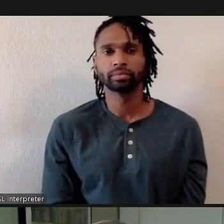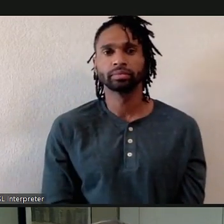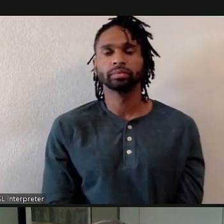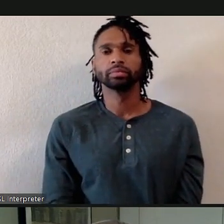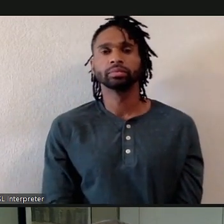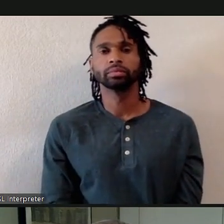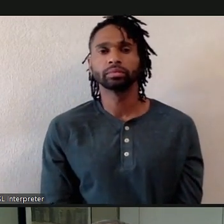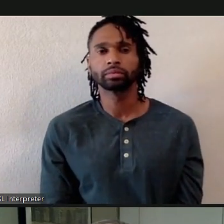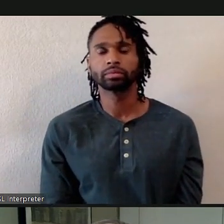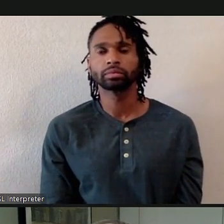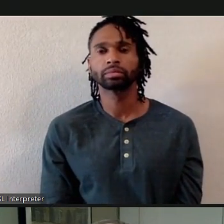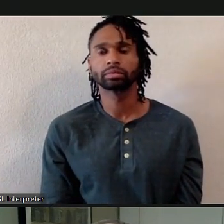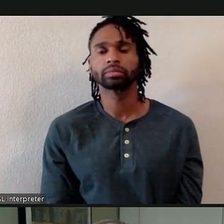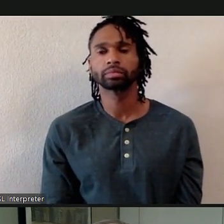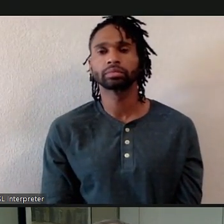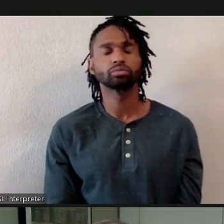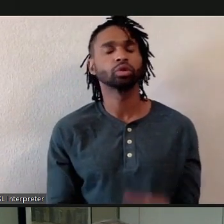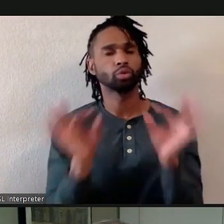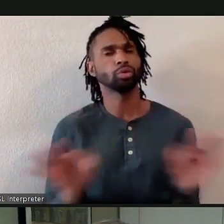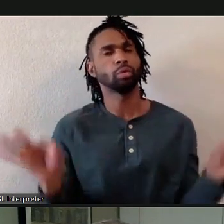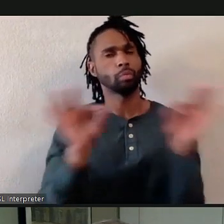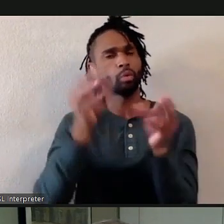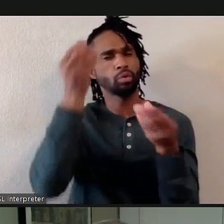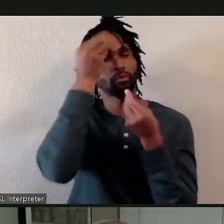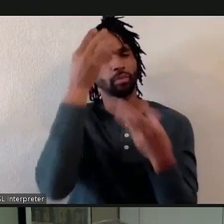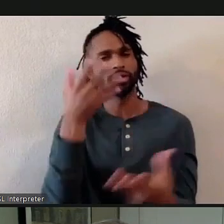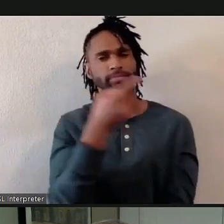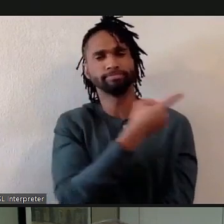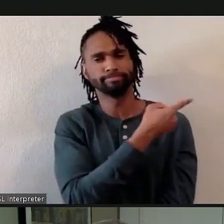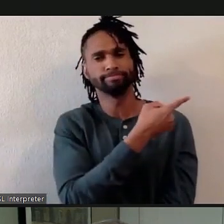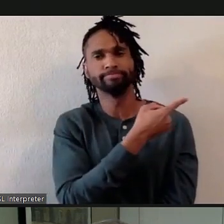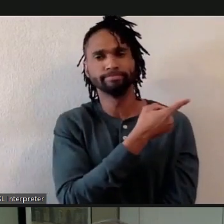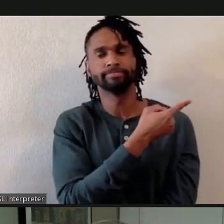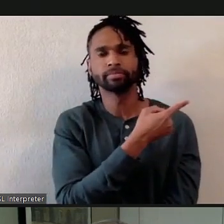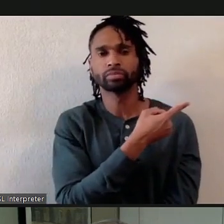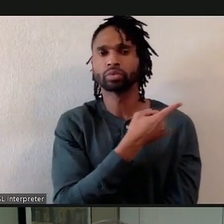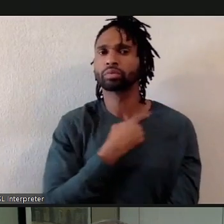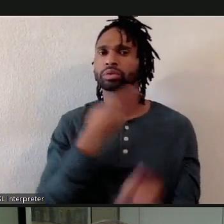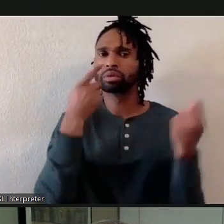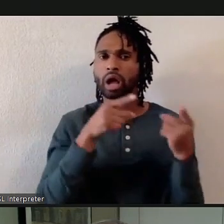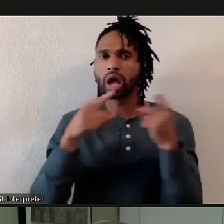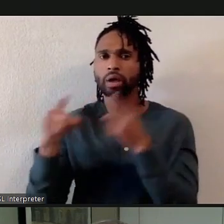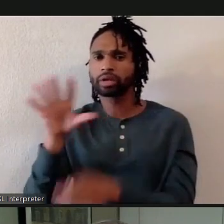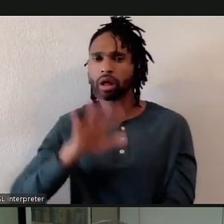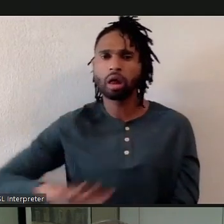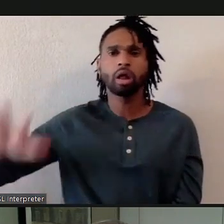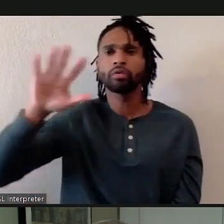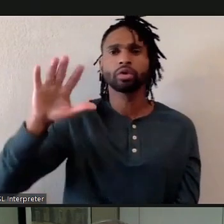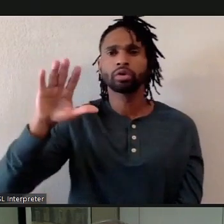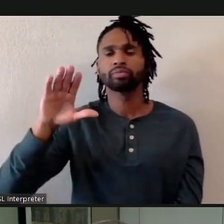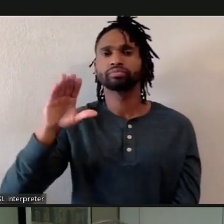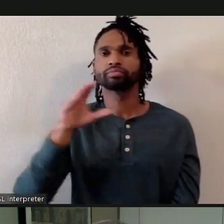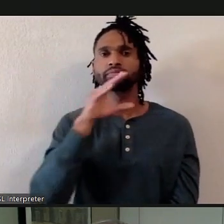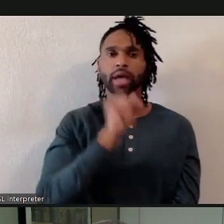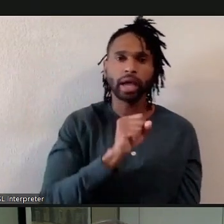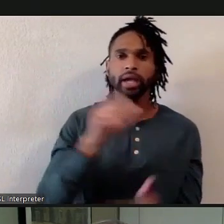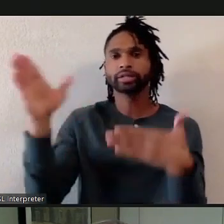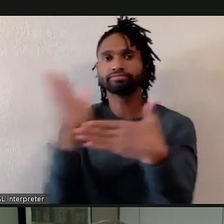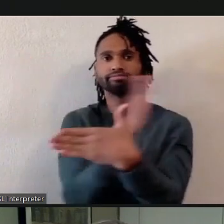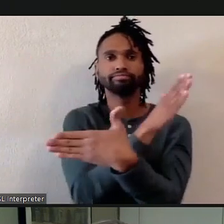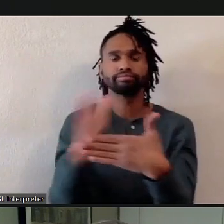So there's important information here about what is happening across the different age groups